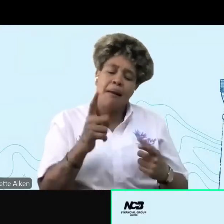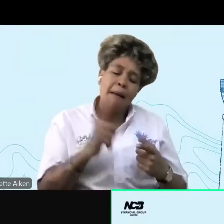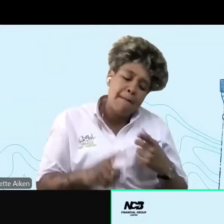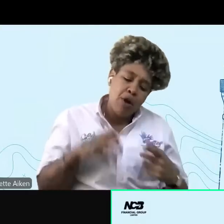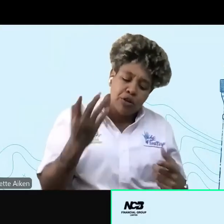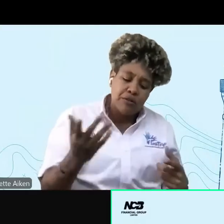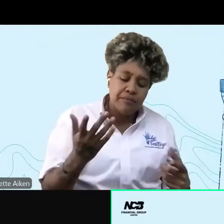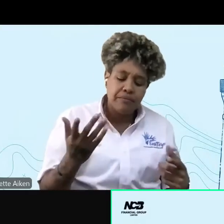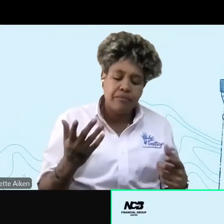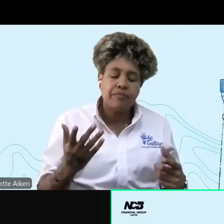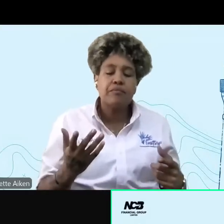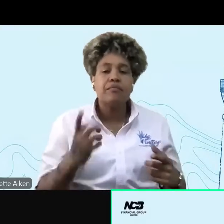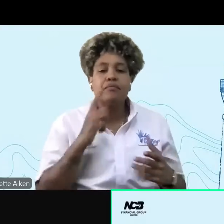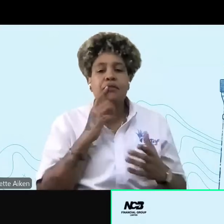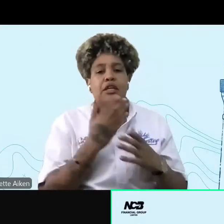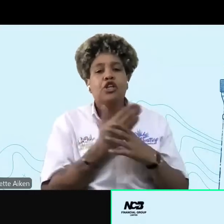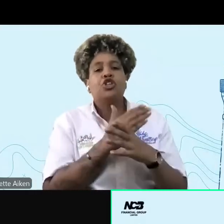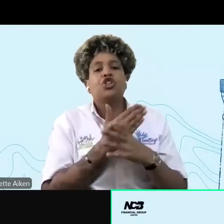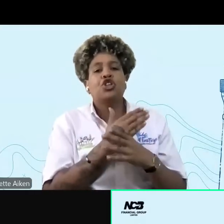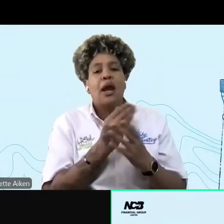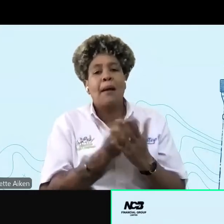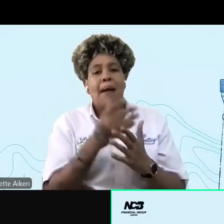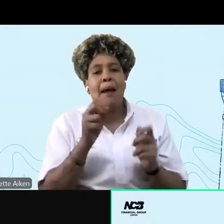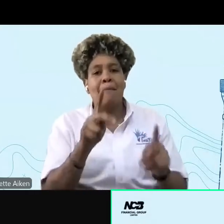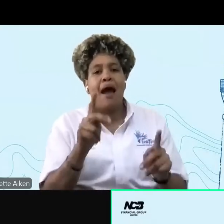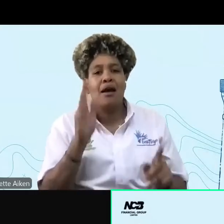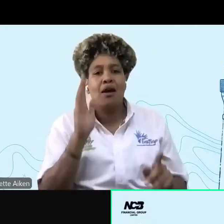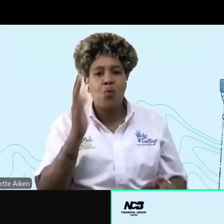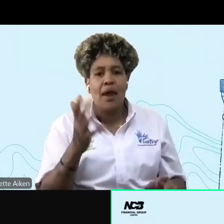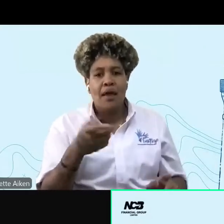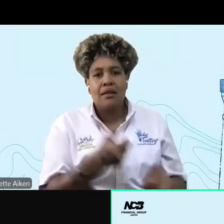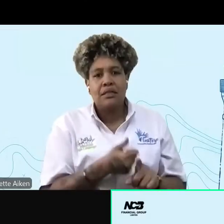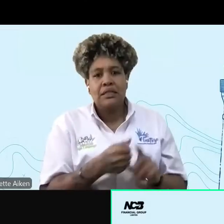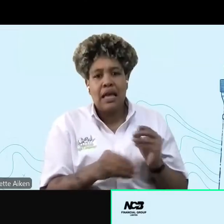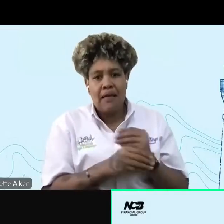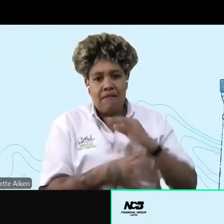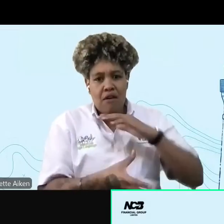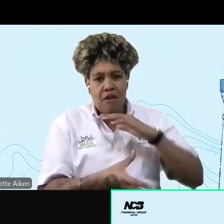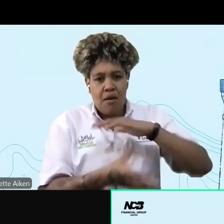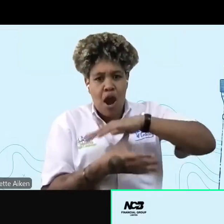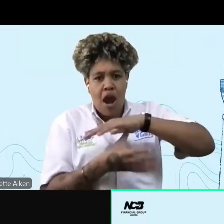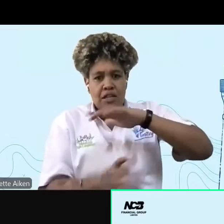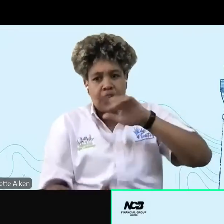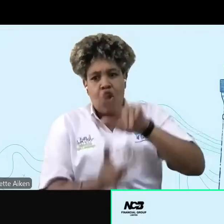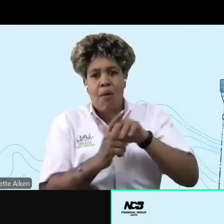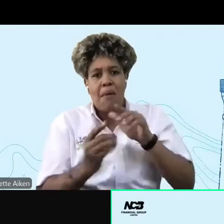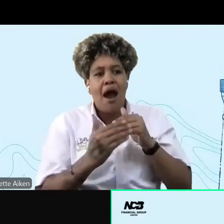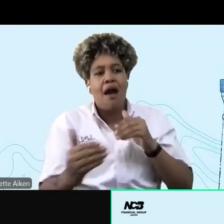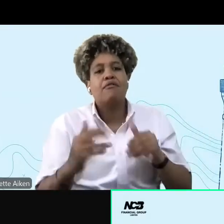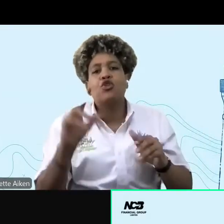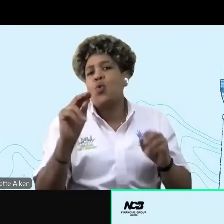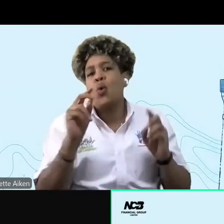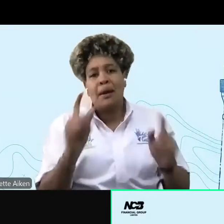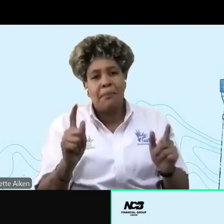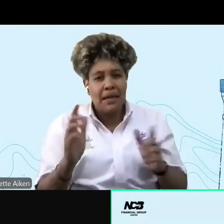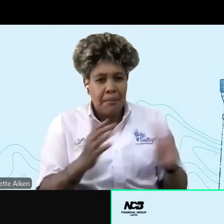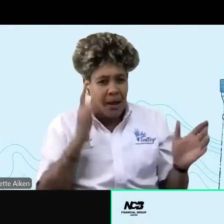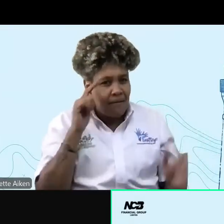and with share buybacks, if you will, being the priority that comes after that. So no immediate plans for